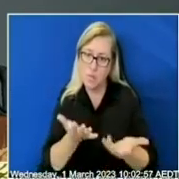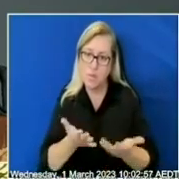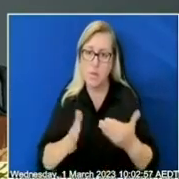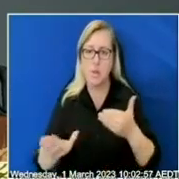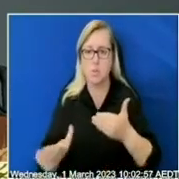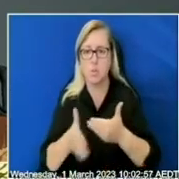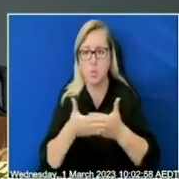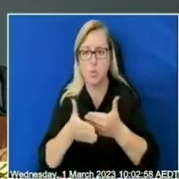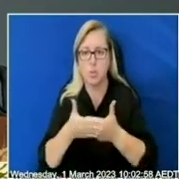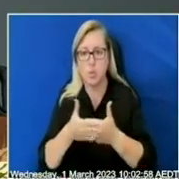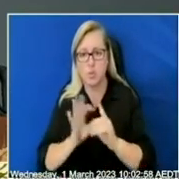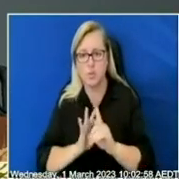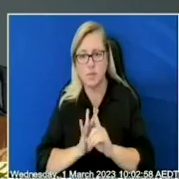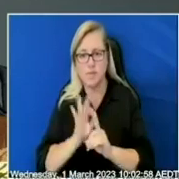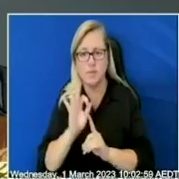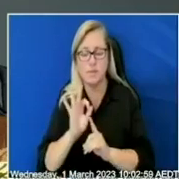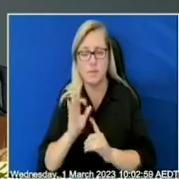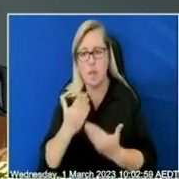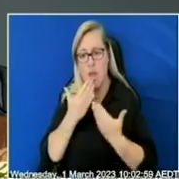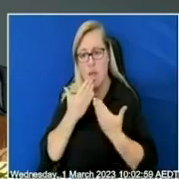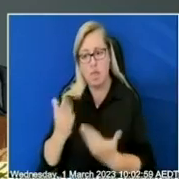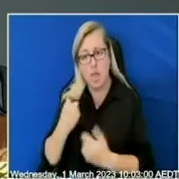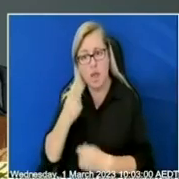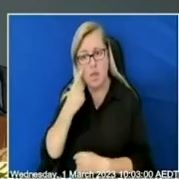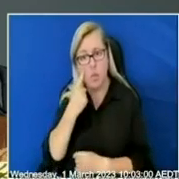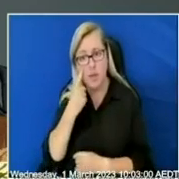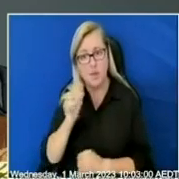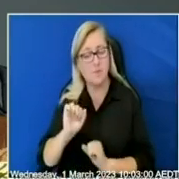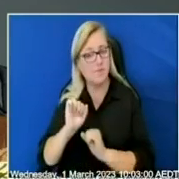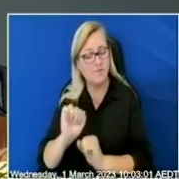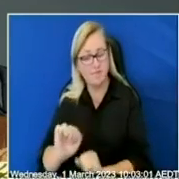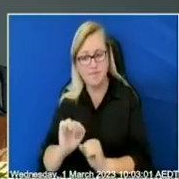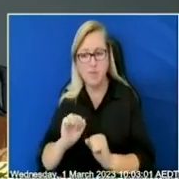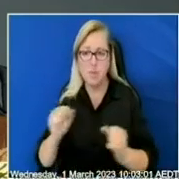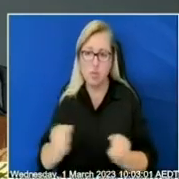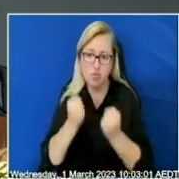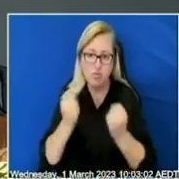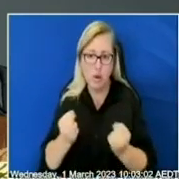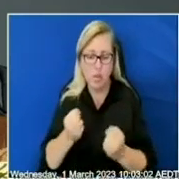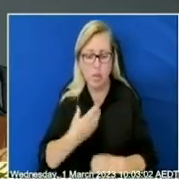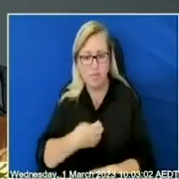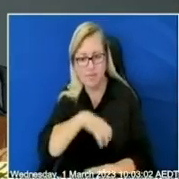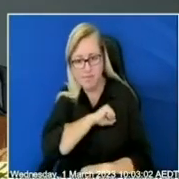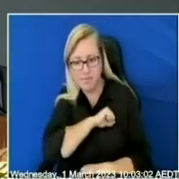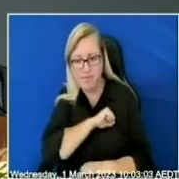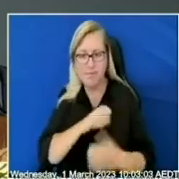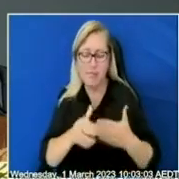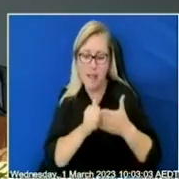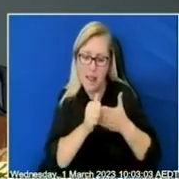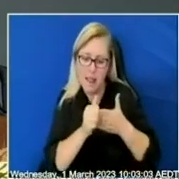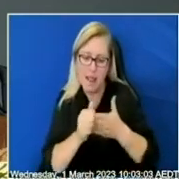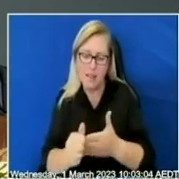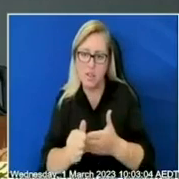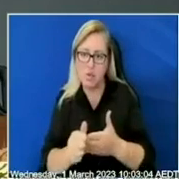strength, bravery and leadership in coming forward to give evidence to the Yoorrook Justice Commission.